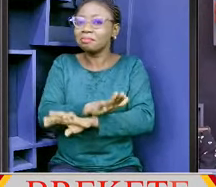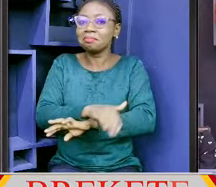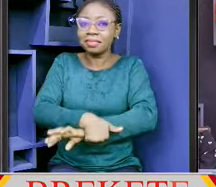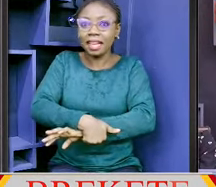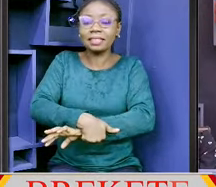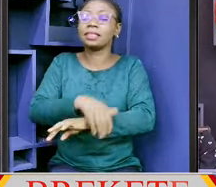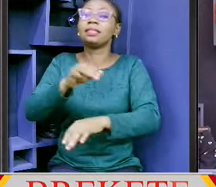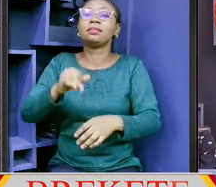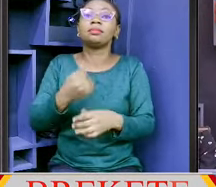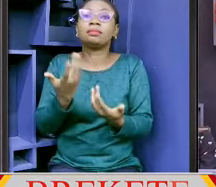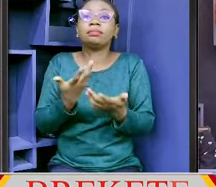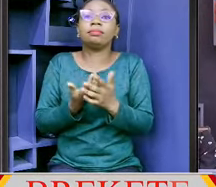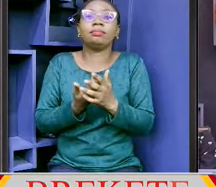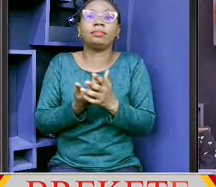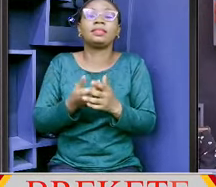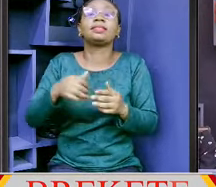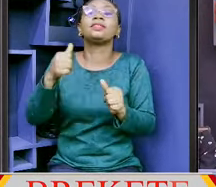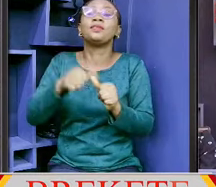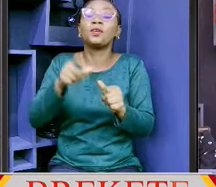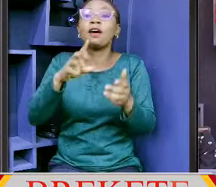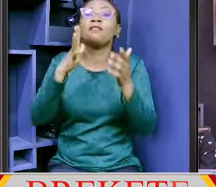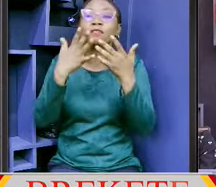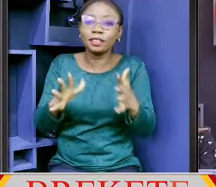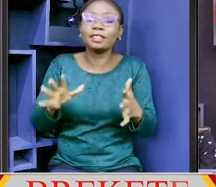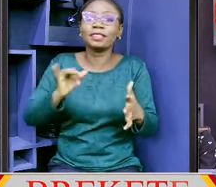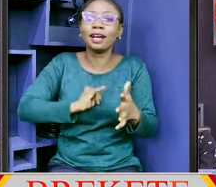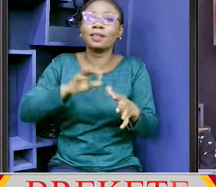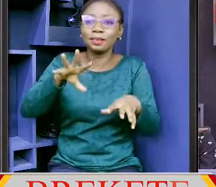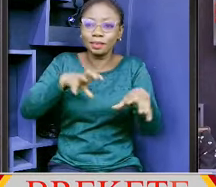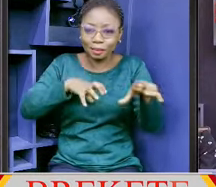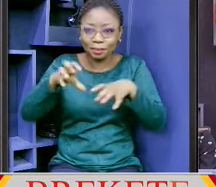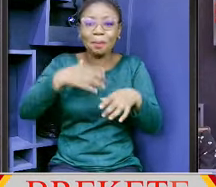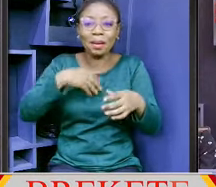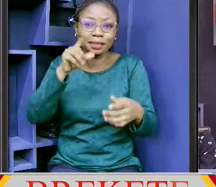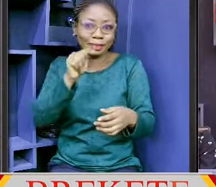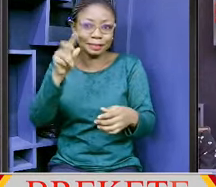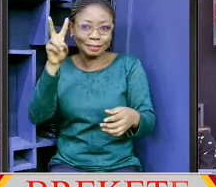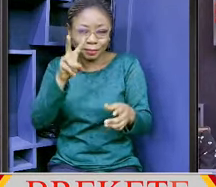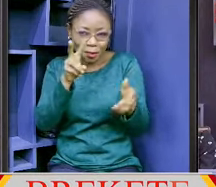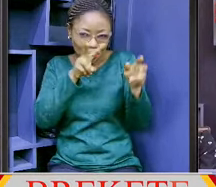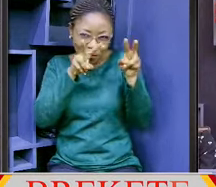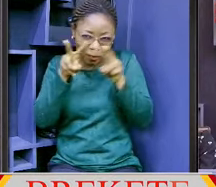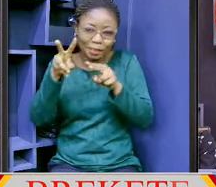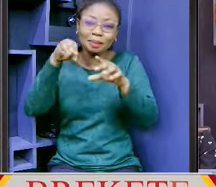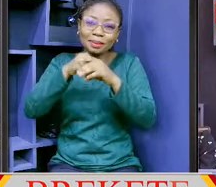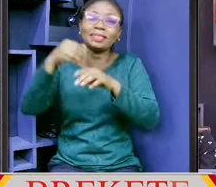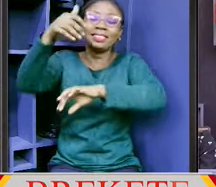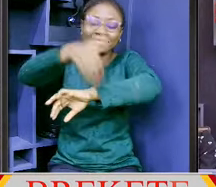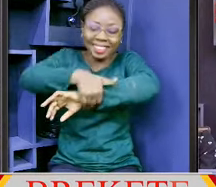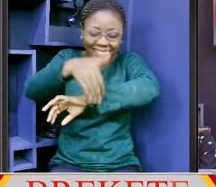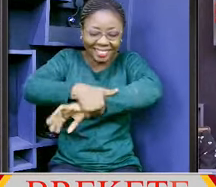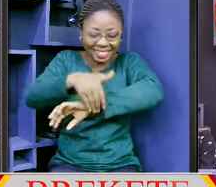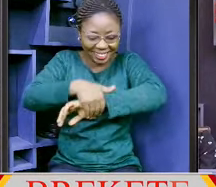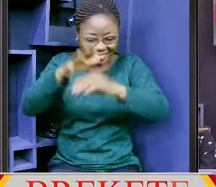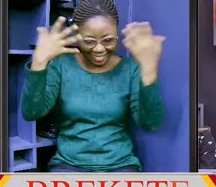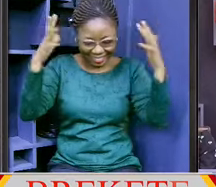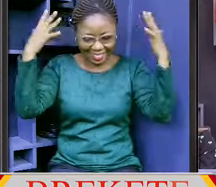and they take them in the night again. The one we finish in the morning, I go see to my television, watch them in the night.